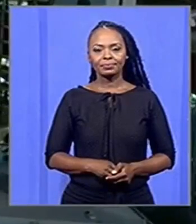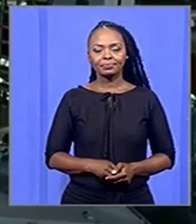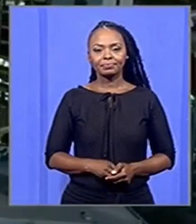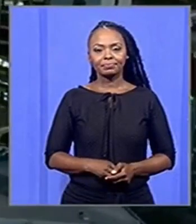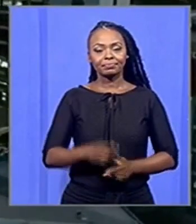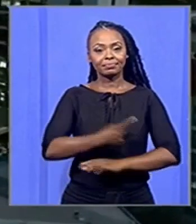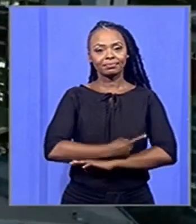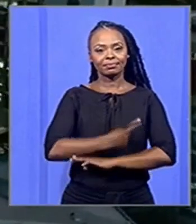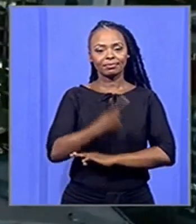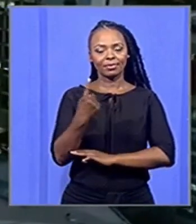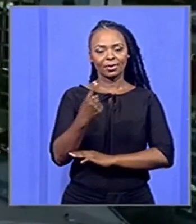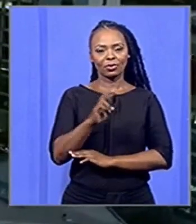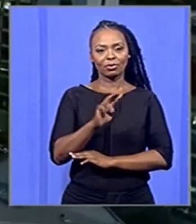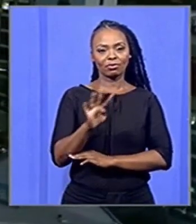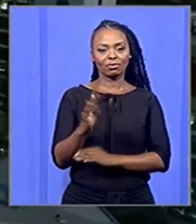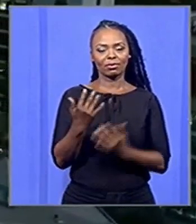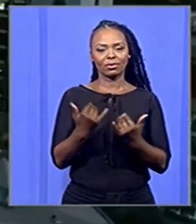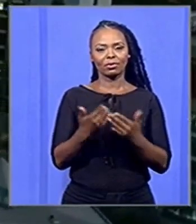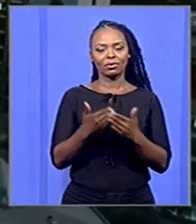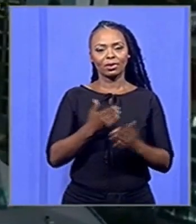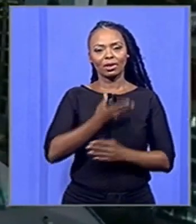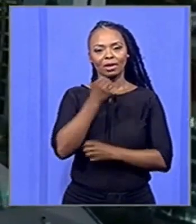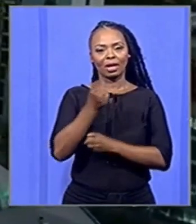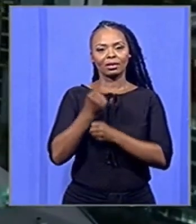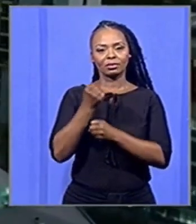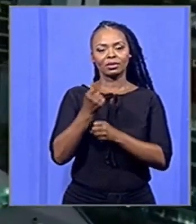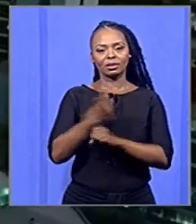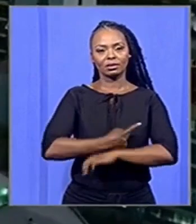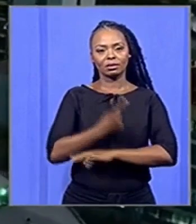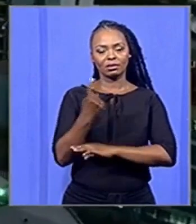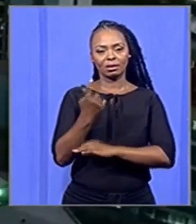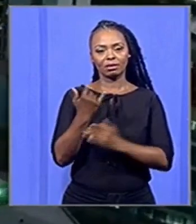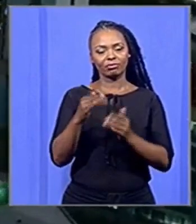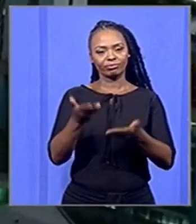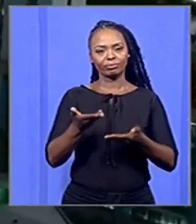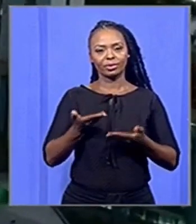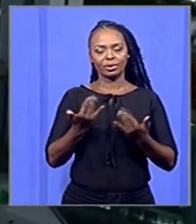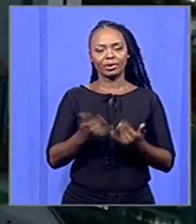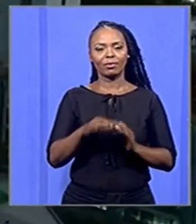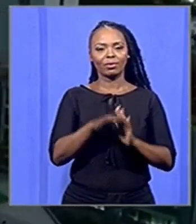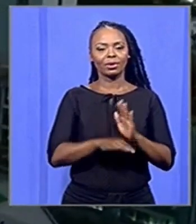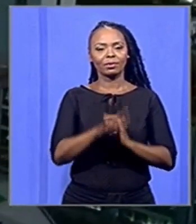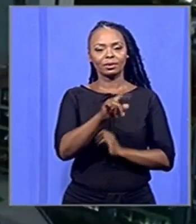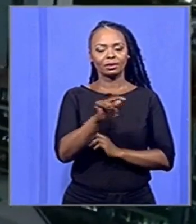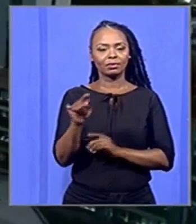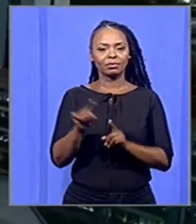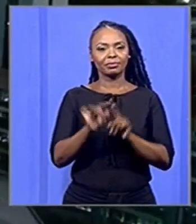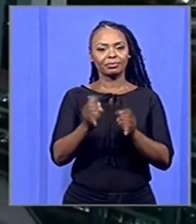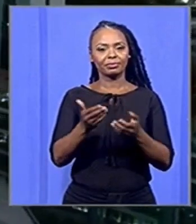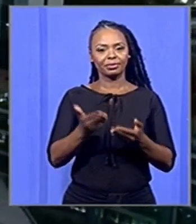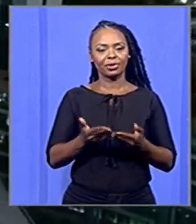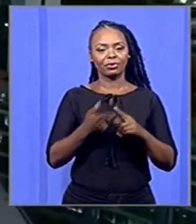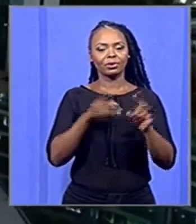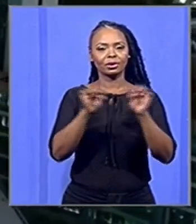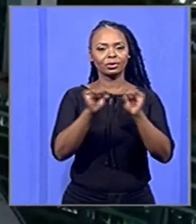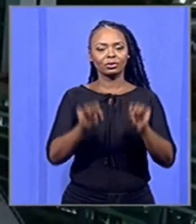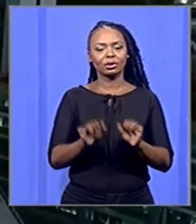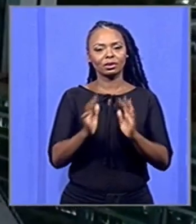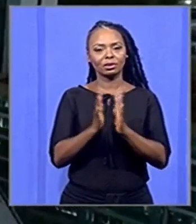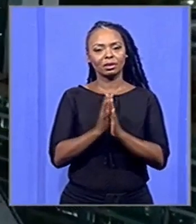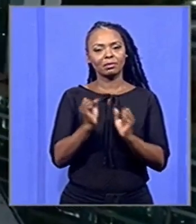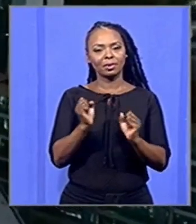Letšatšing la pele ga Keresemose re a lamogela le babogedi ba rena ba kanala ya DTT re gaša go tšwa Studio 10